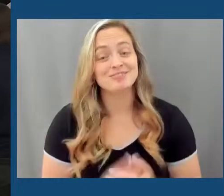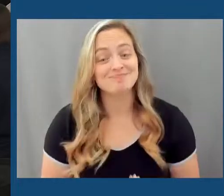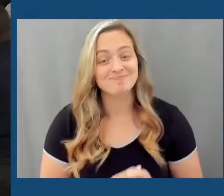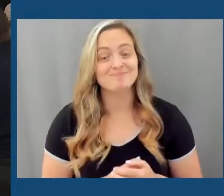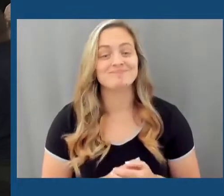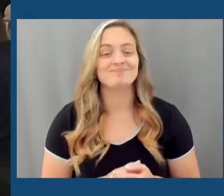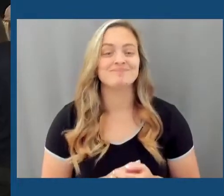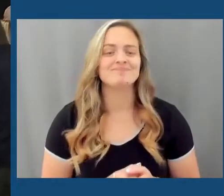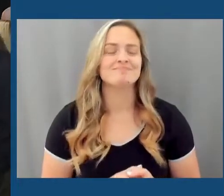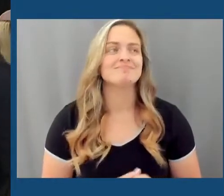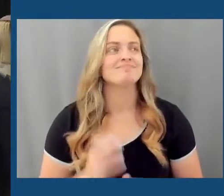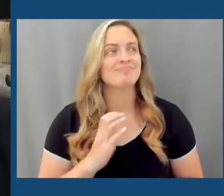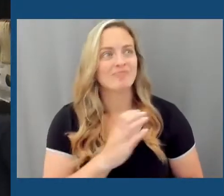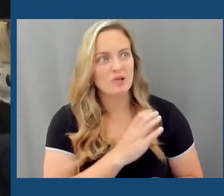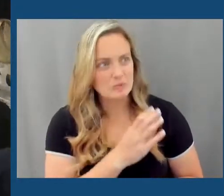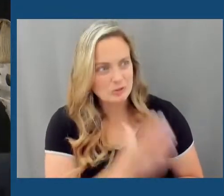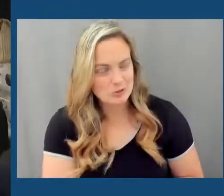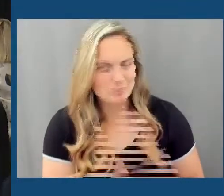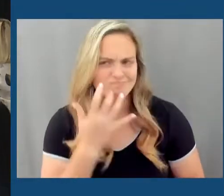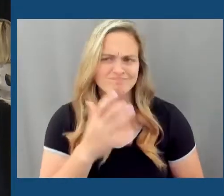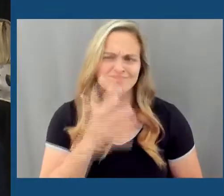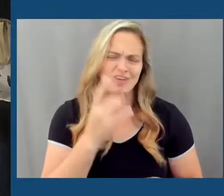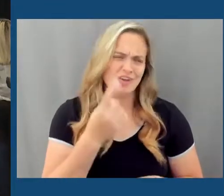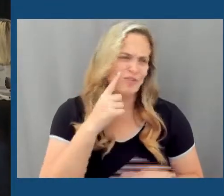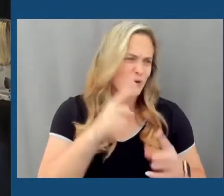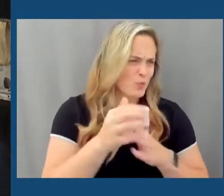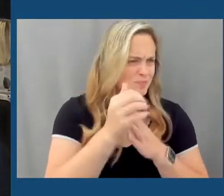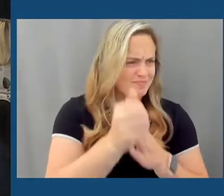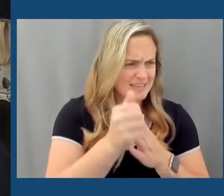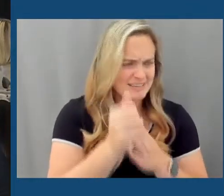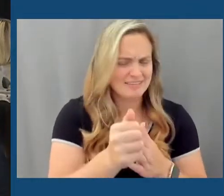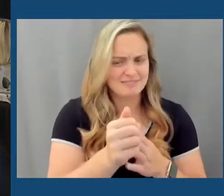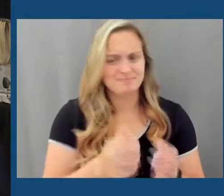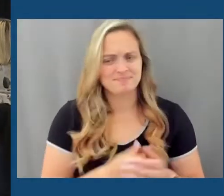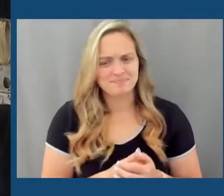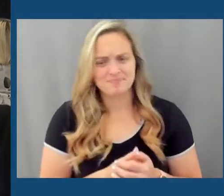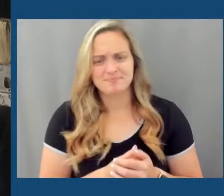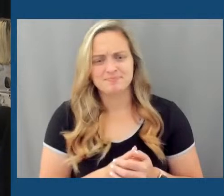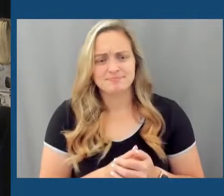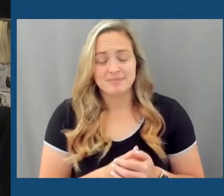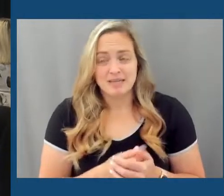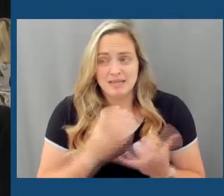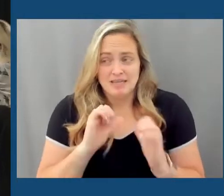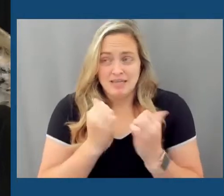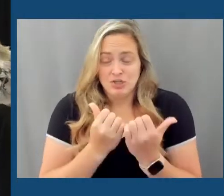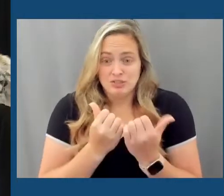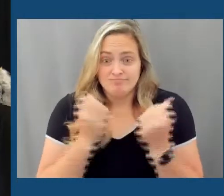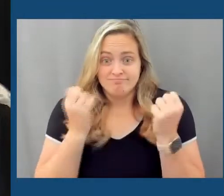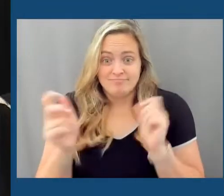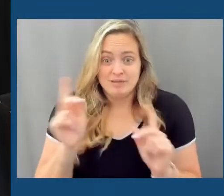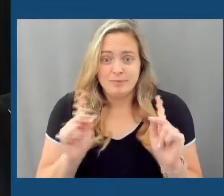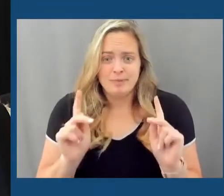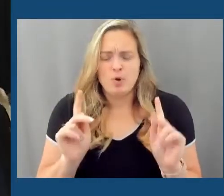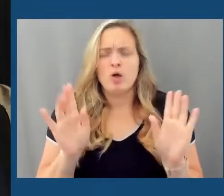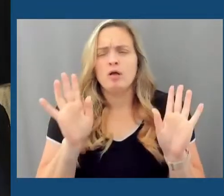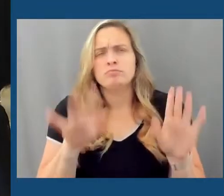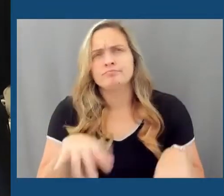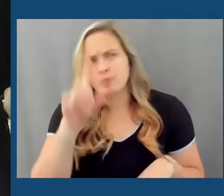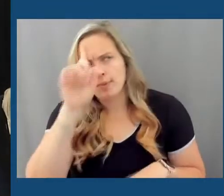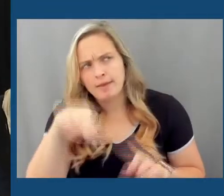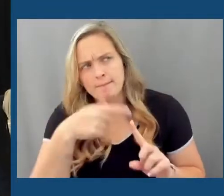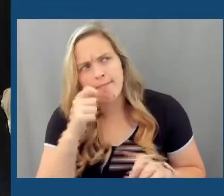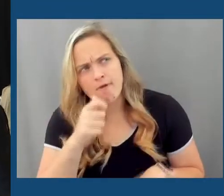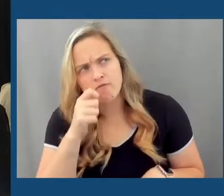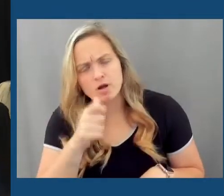Commissioner Dominguez, we are so fortunate to have you leading an agency that a lot of people don't think about every day. They may not